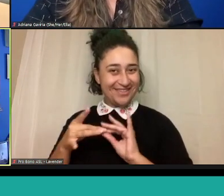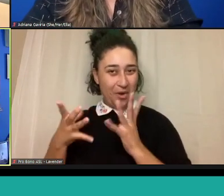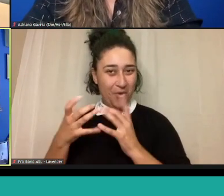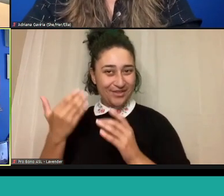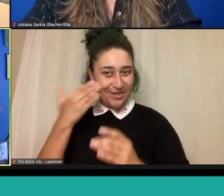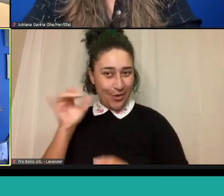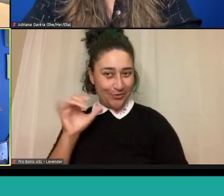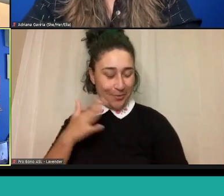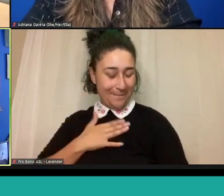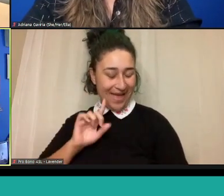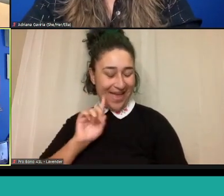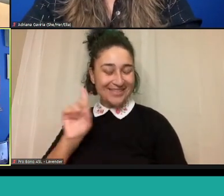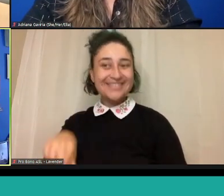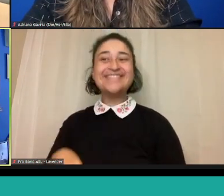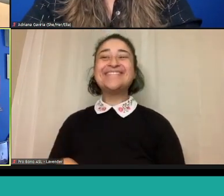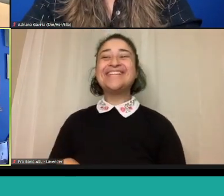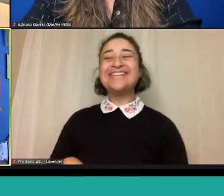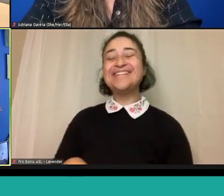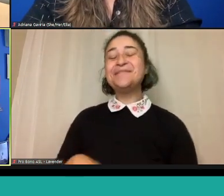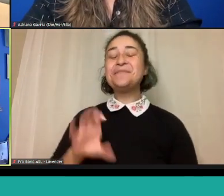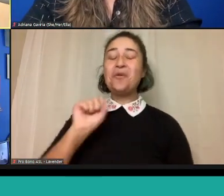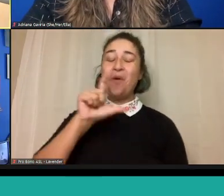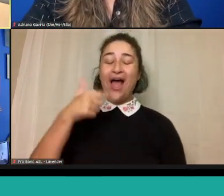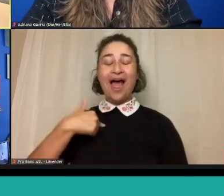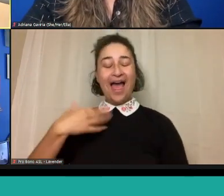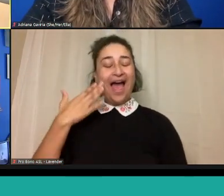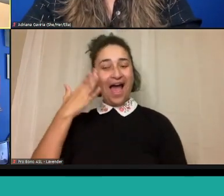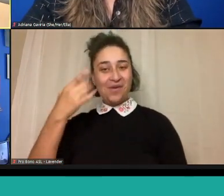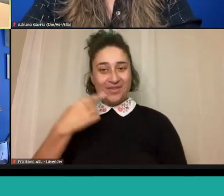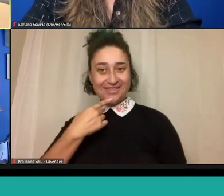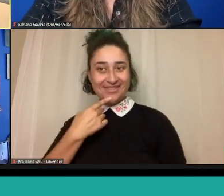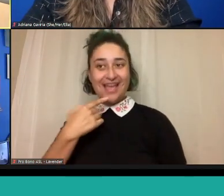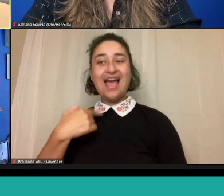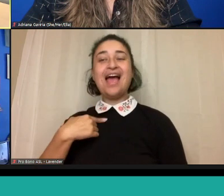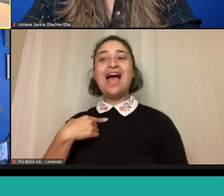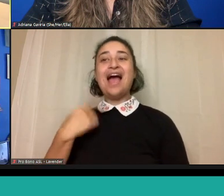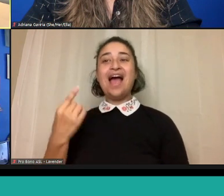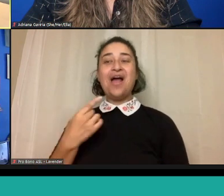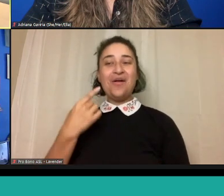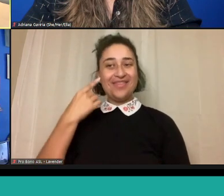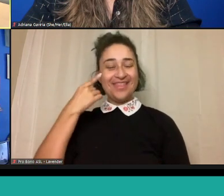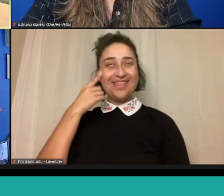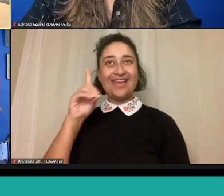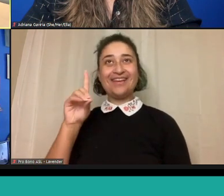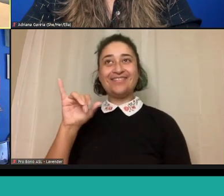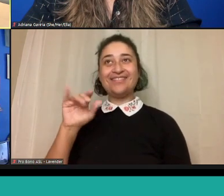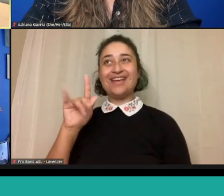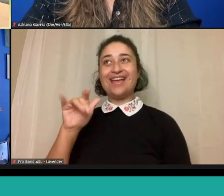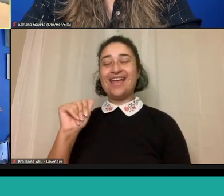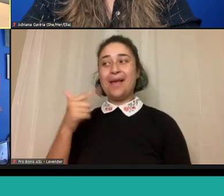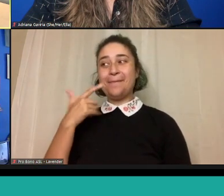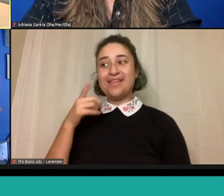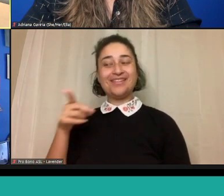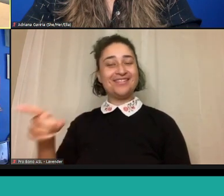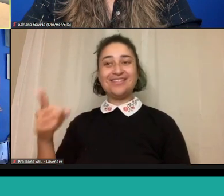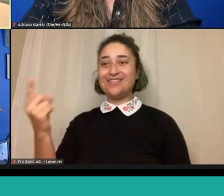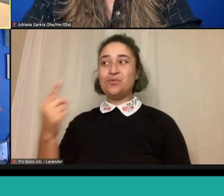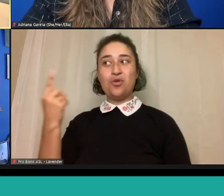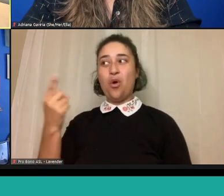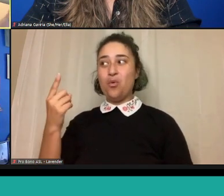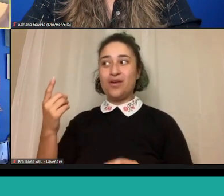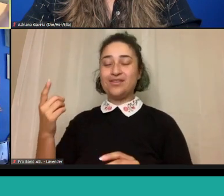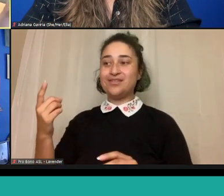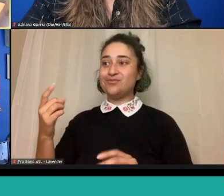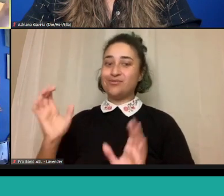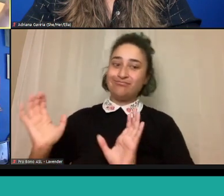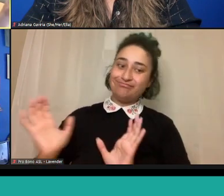Okay, let's hear it. I will say, you know, I always think of Diane because she's the one who kept pushing me. And